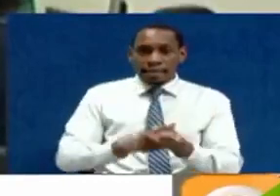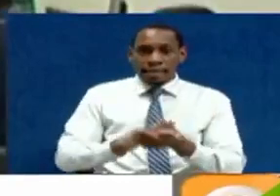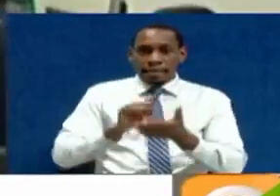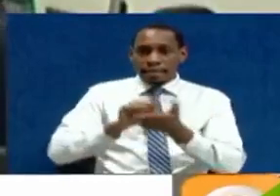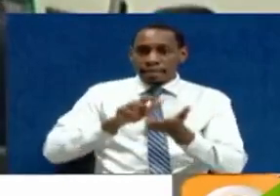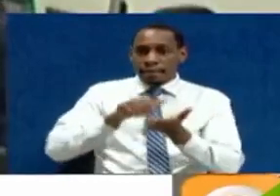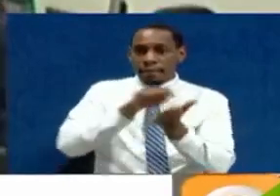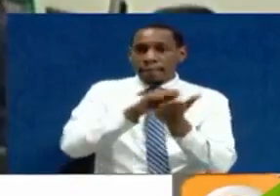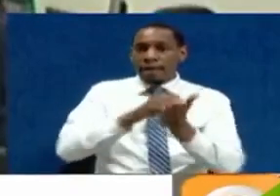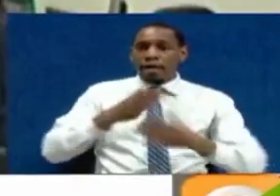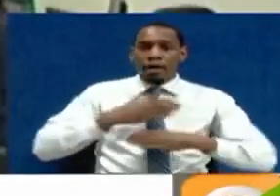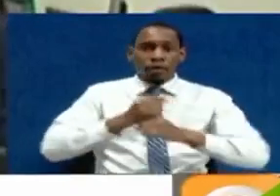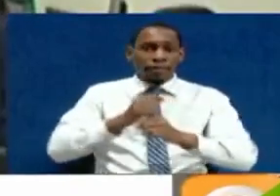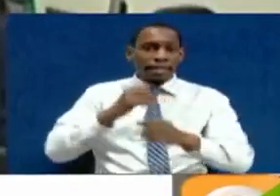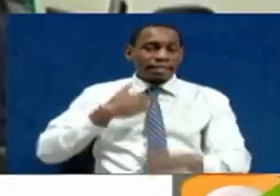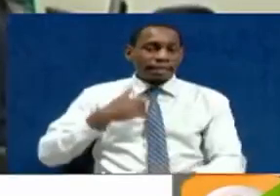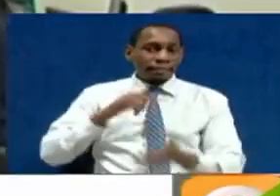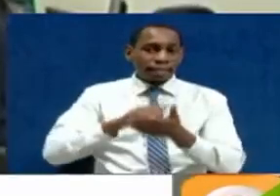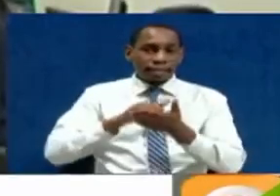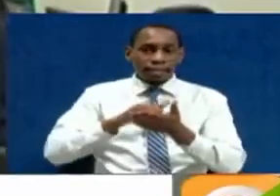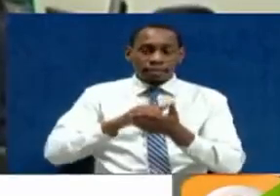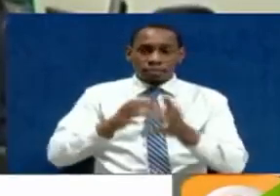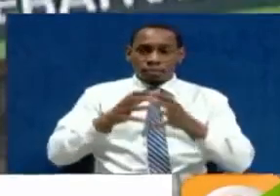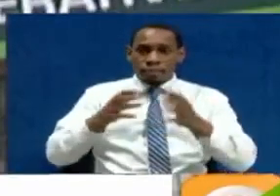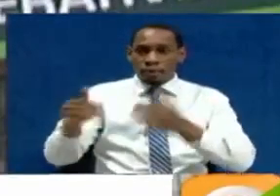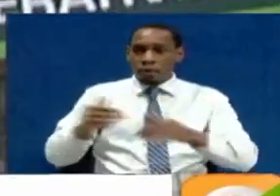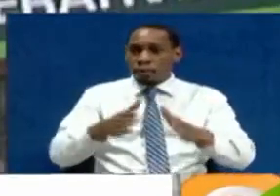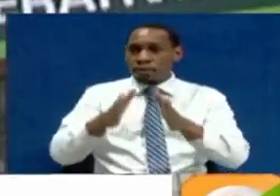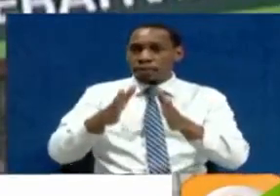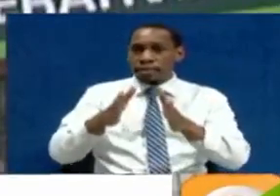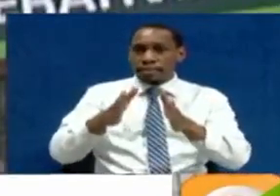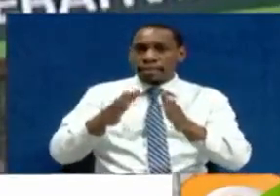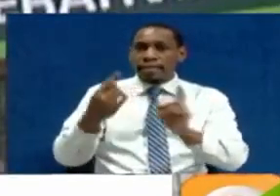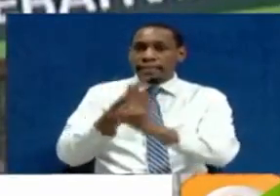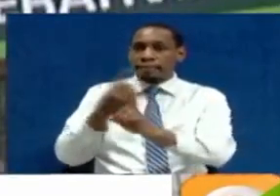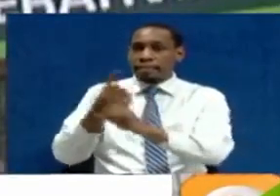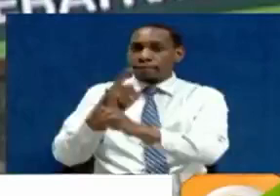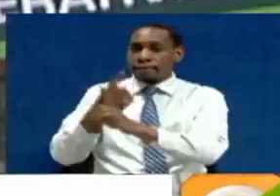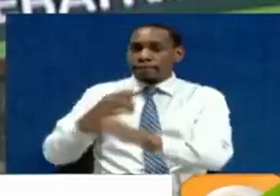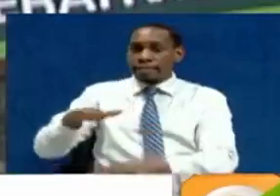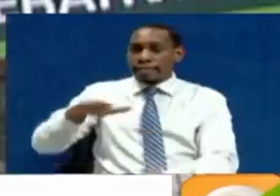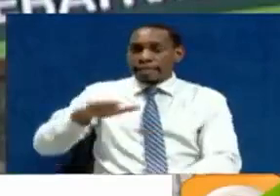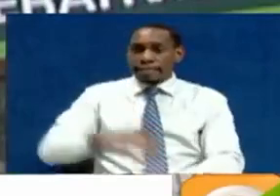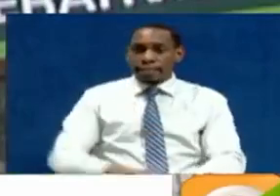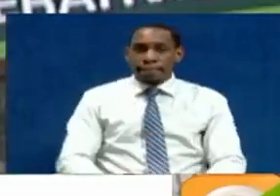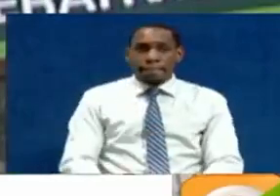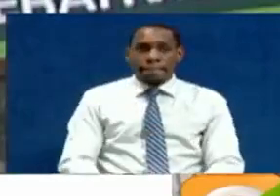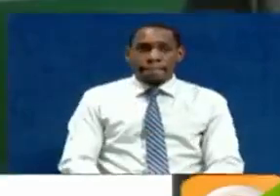facility, the bank is confident of enhancing growth opportunities in various areas.